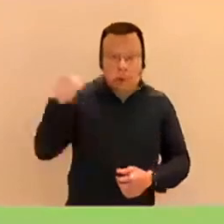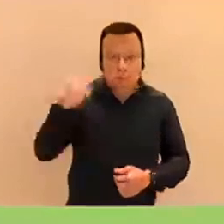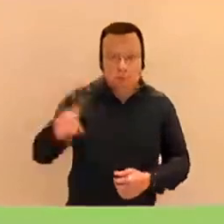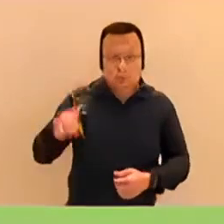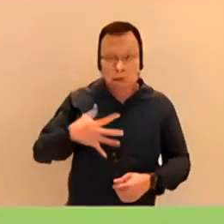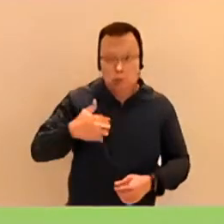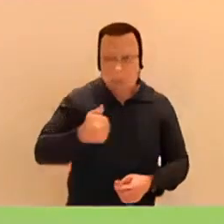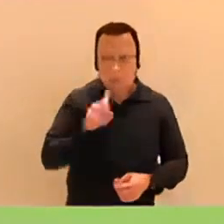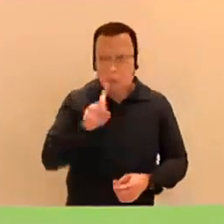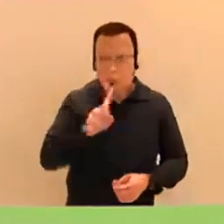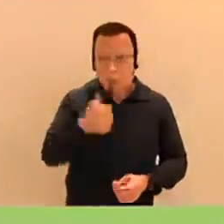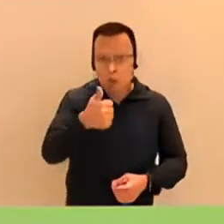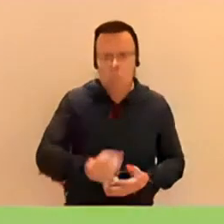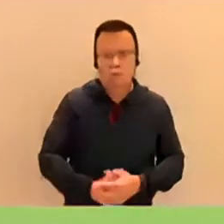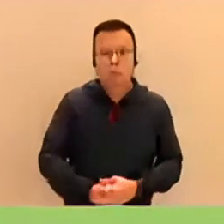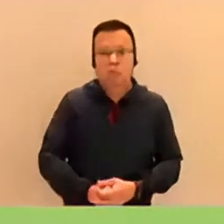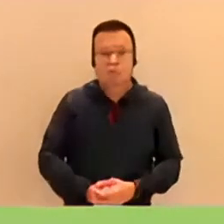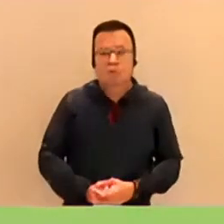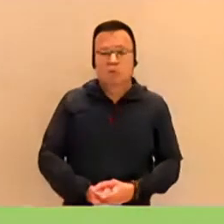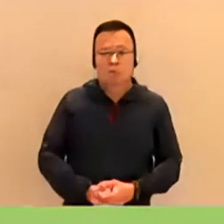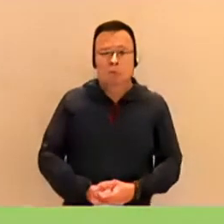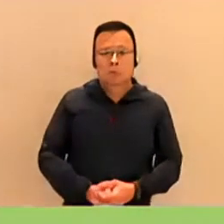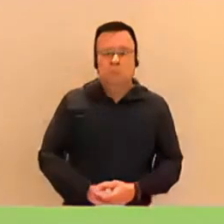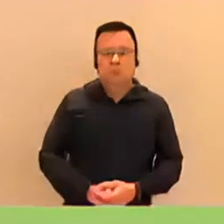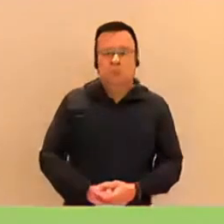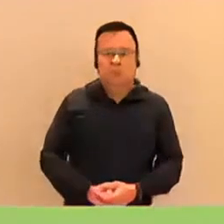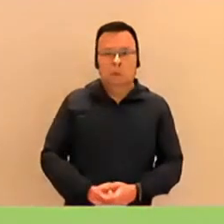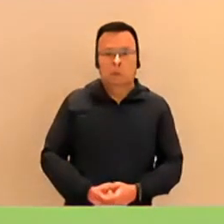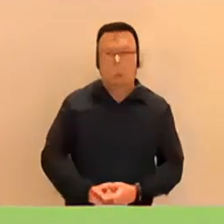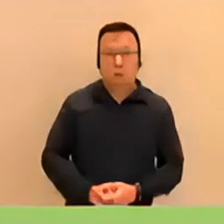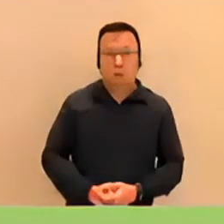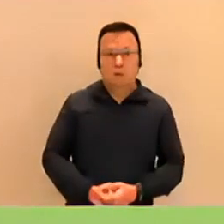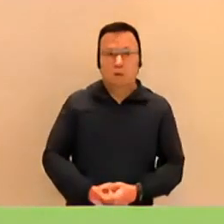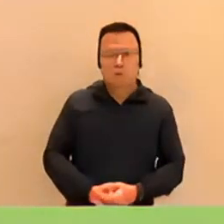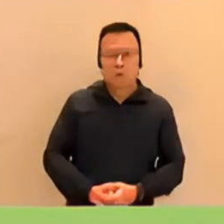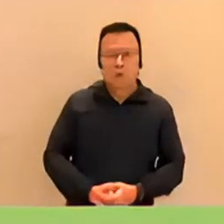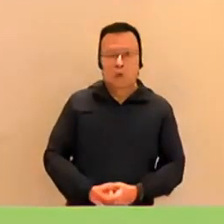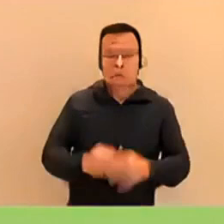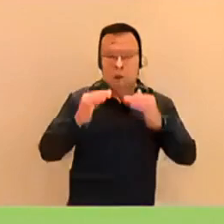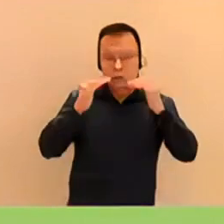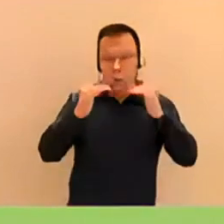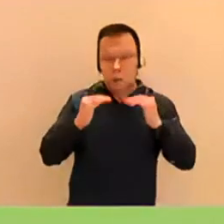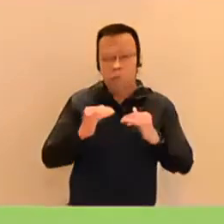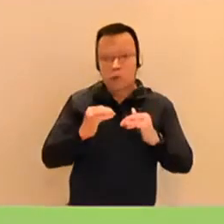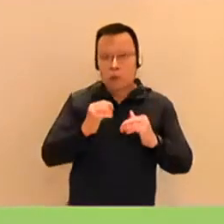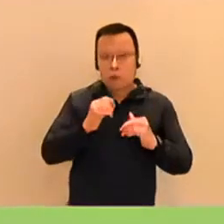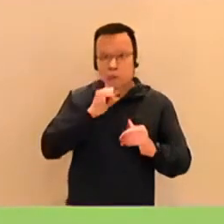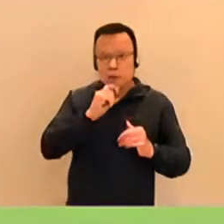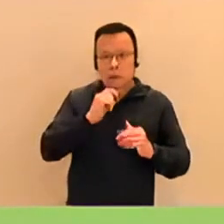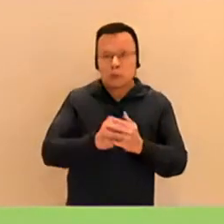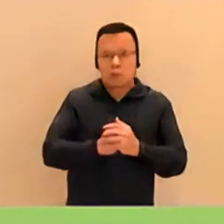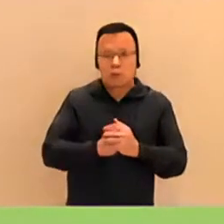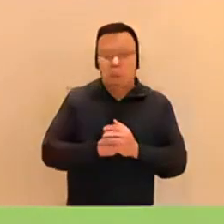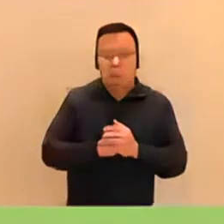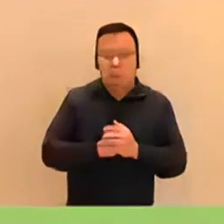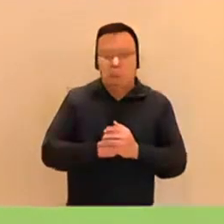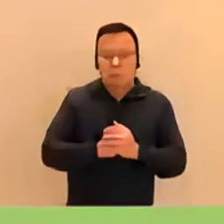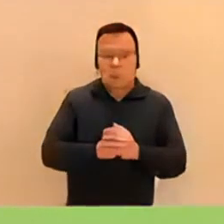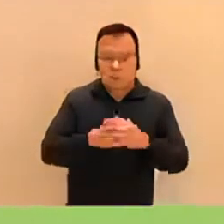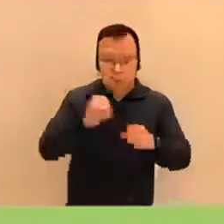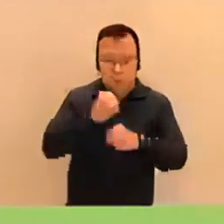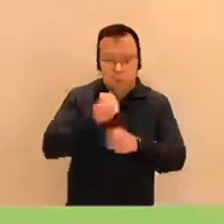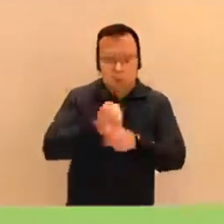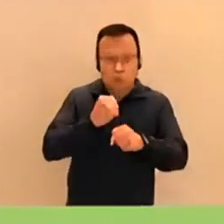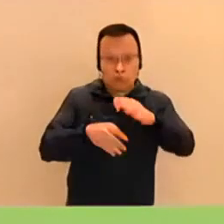The desalination plant will be built as part of the government's strategy to enhance the resilience of water supply in Hong Kong